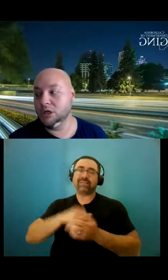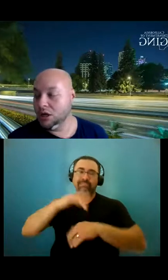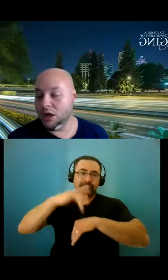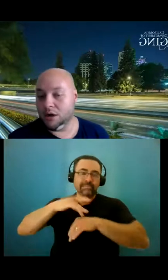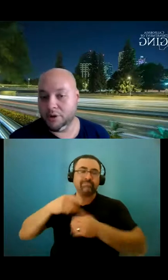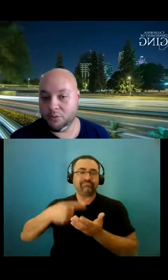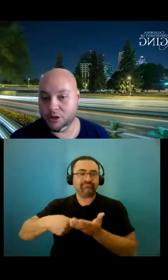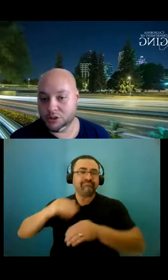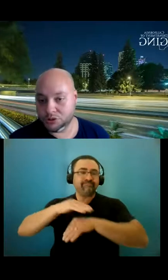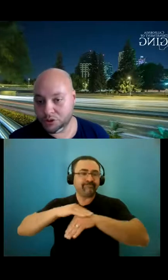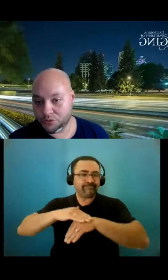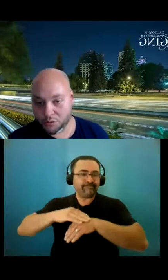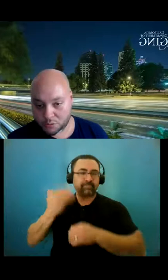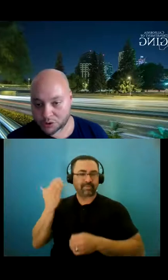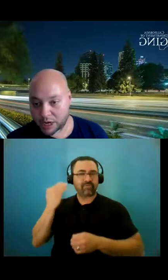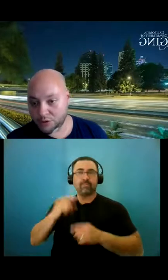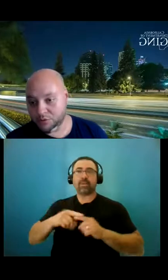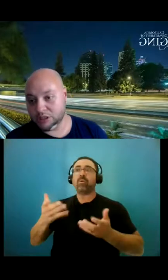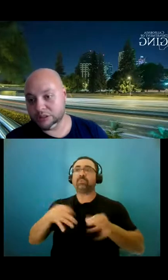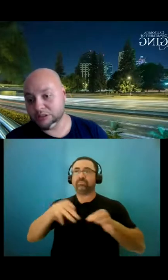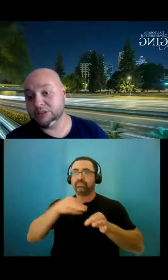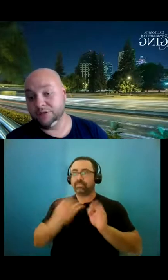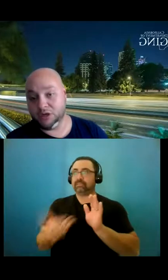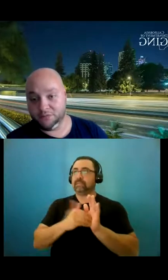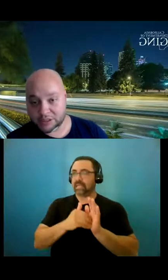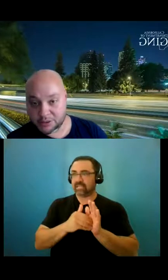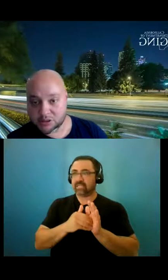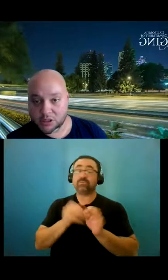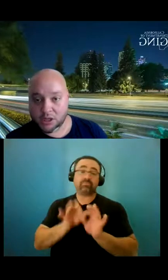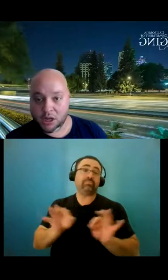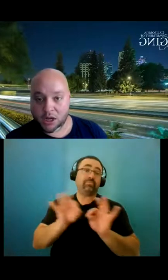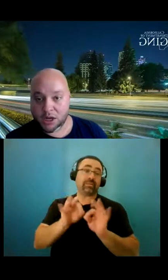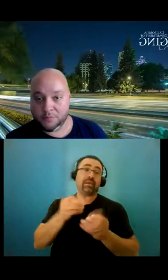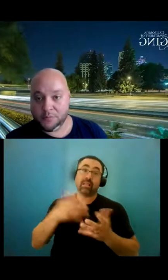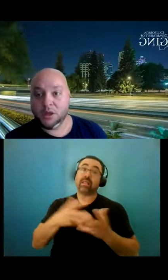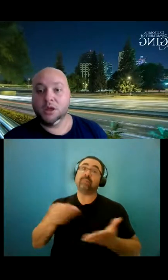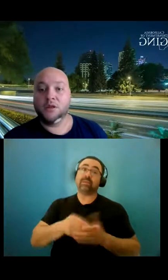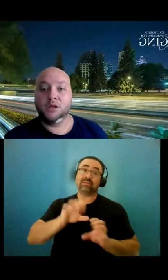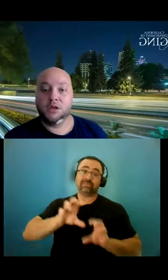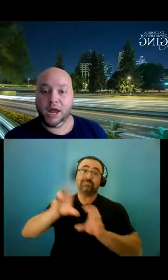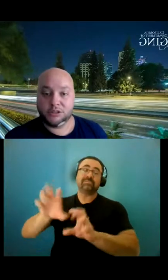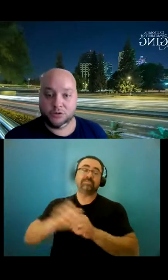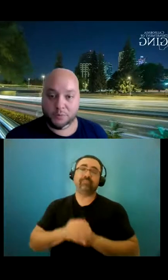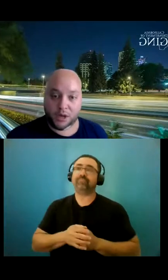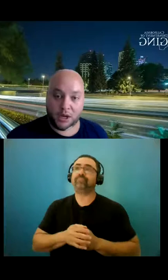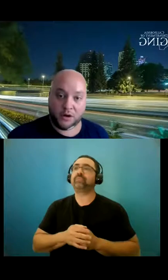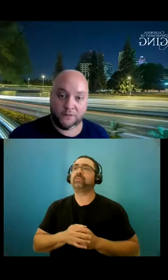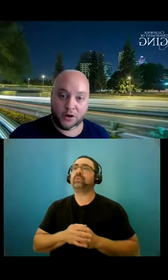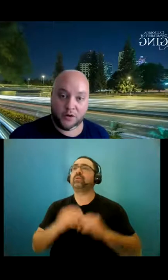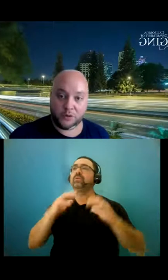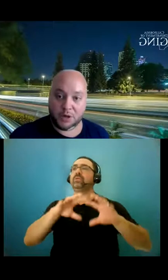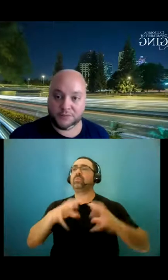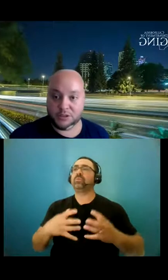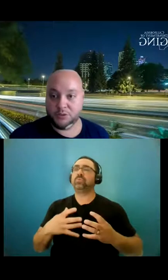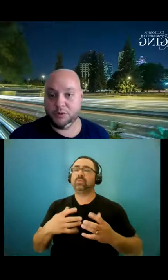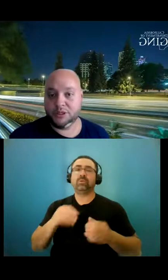previously, but I wanted to just go through it one more time with you because it is significant investments. The next group of